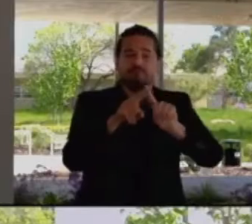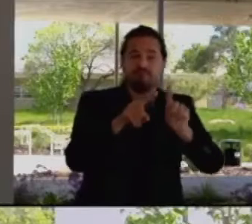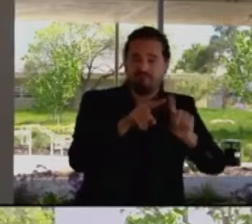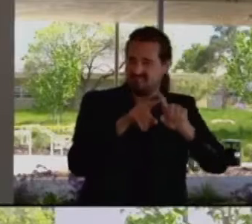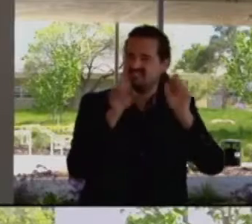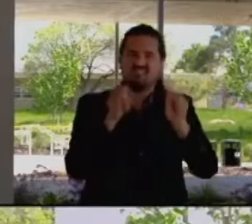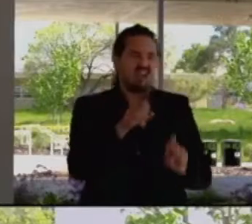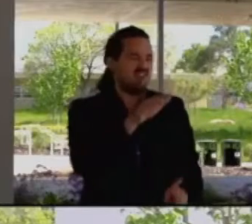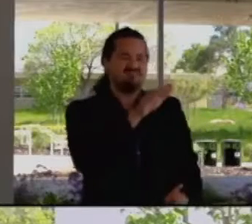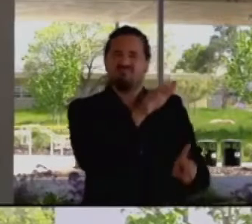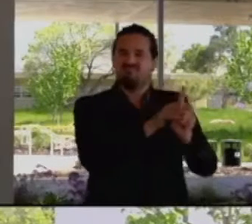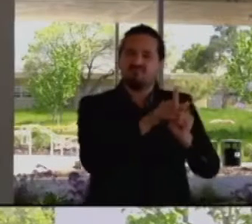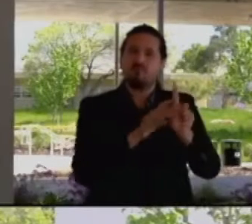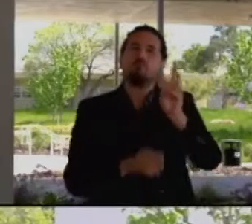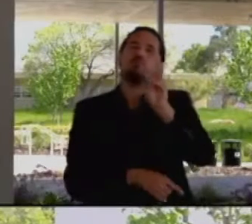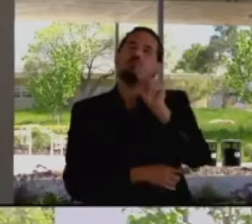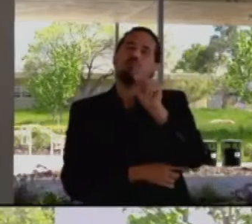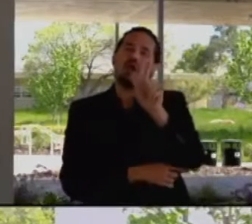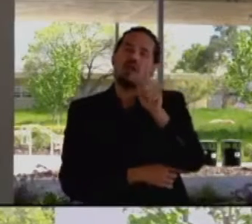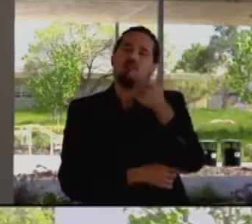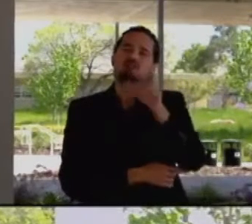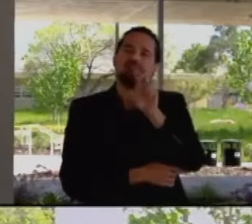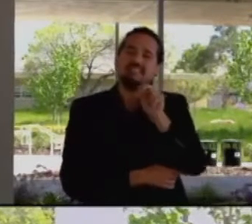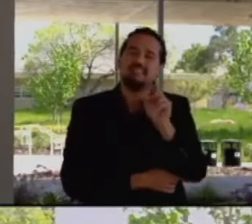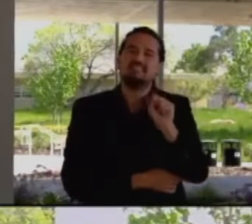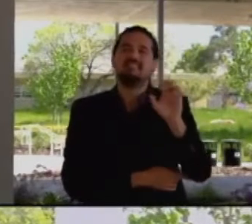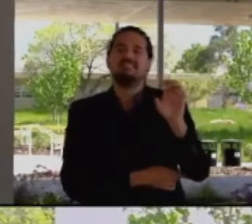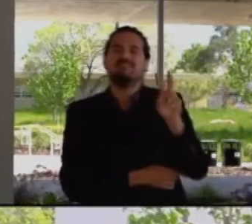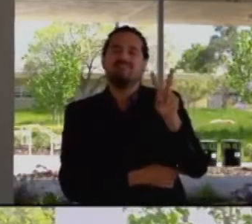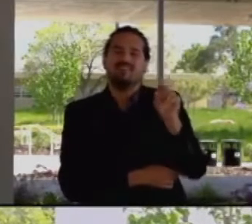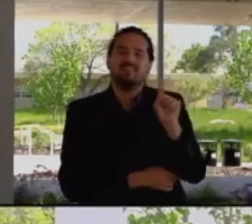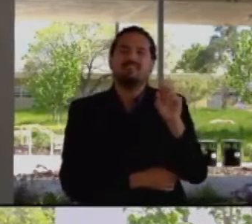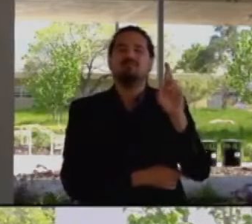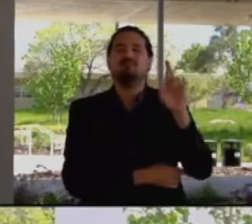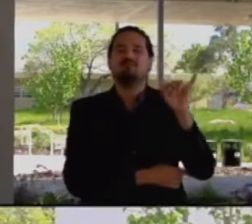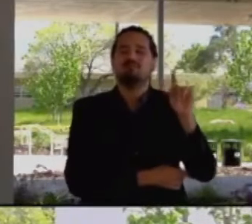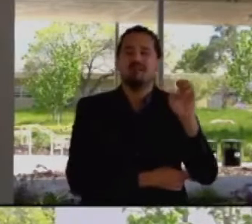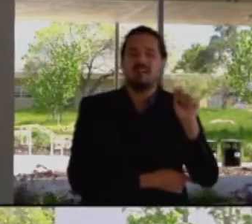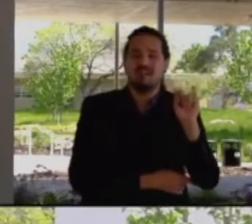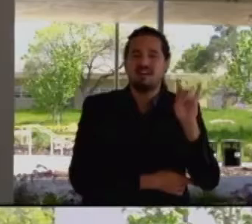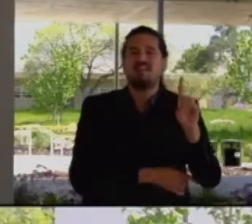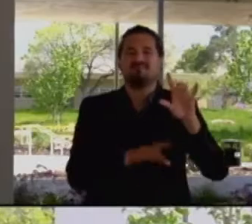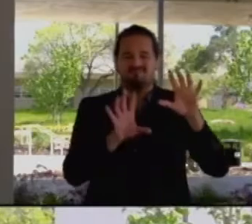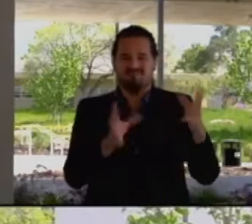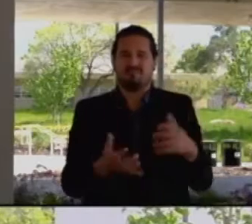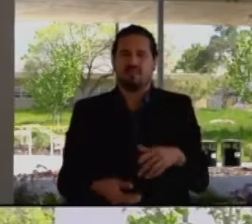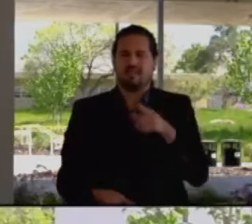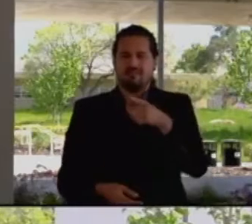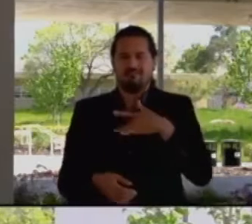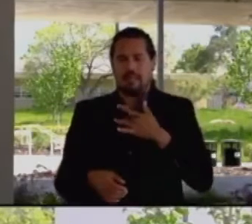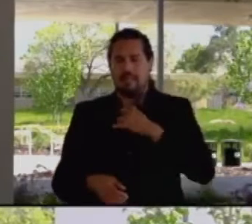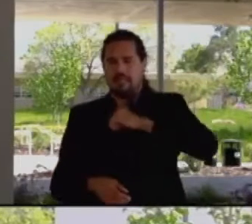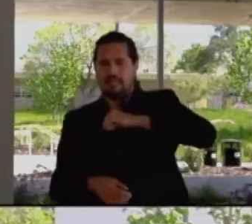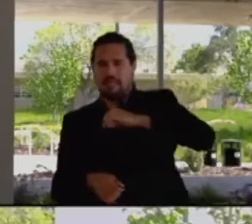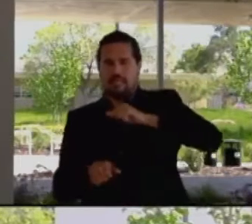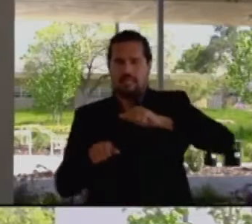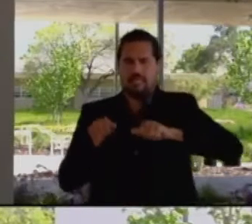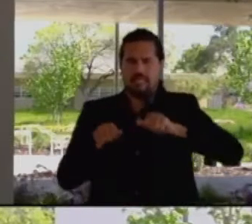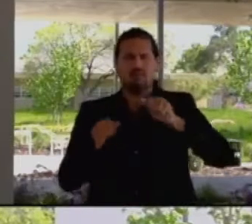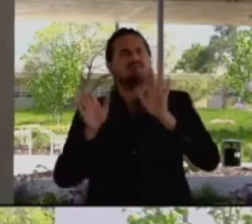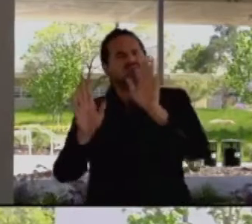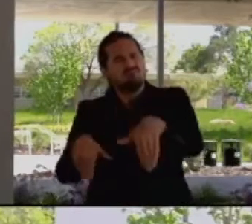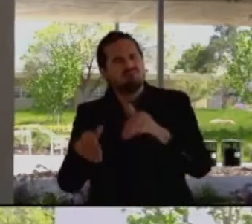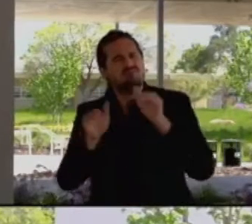trust. Maybe your faith provider, your healthcare worker, somebody else who's been vaccinated that can tell you about